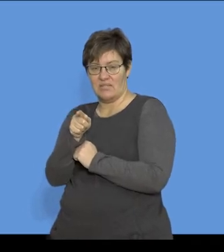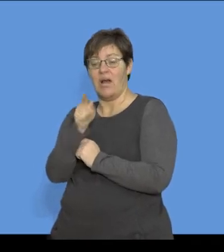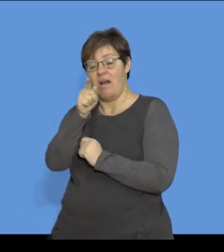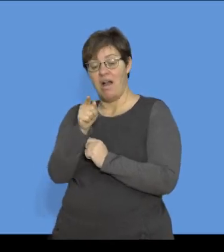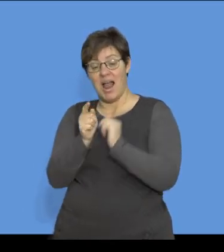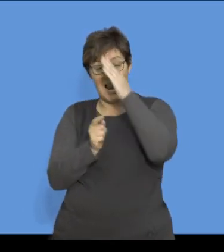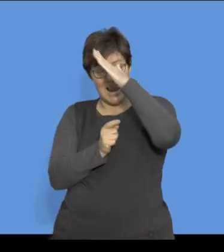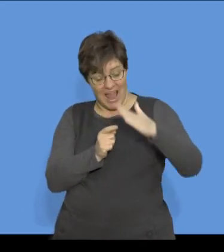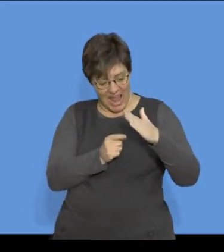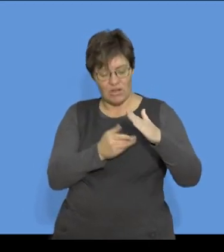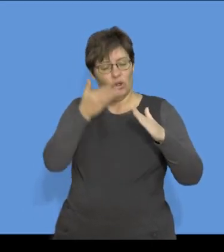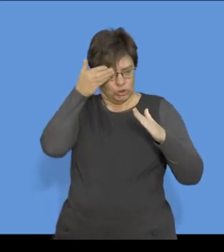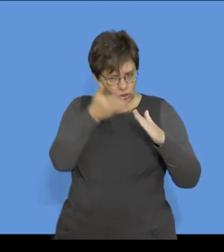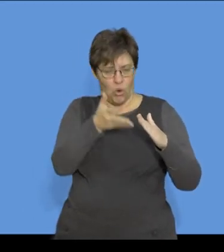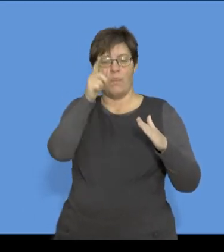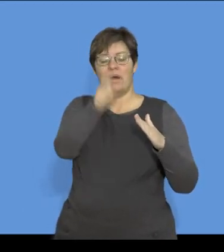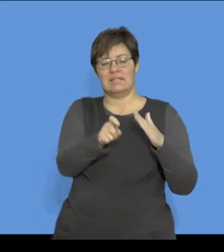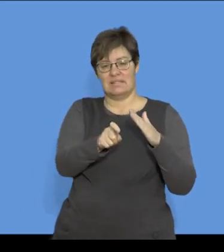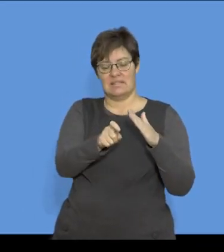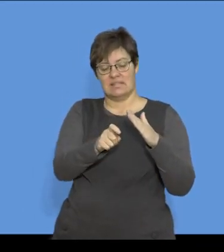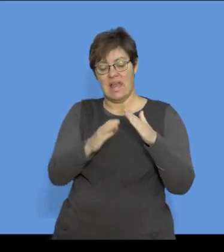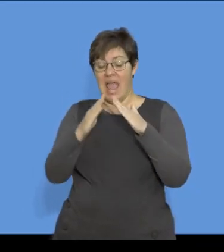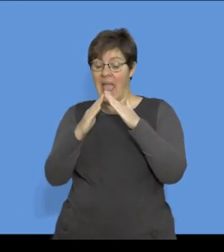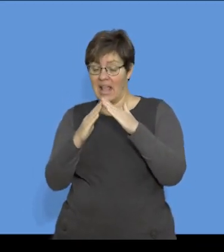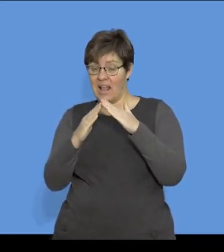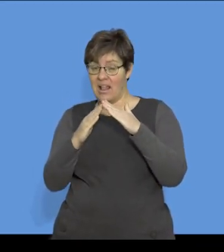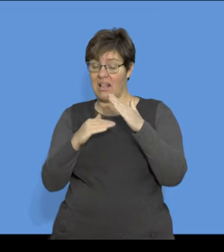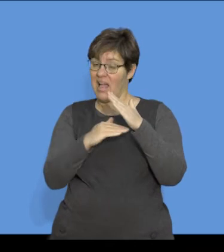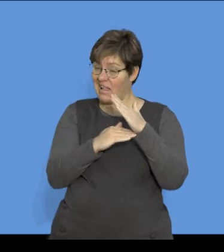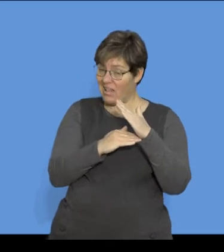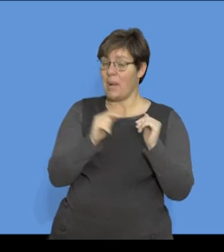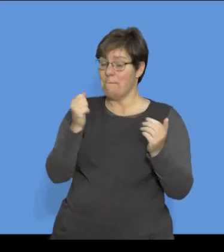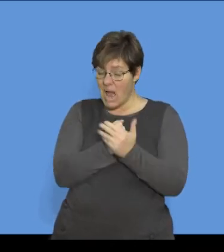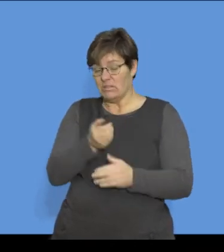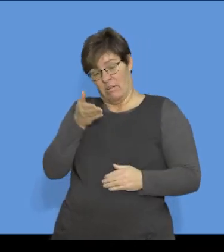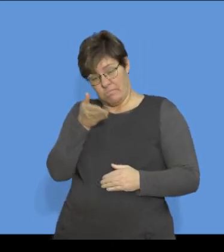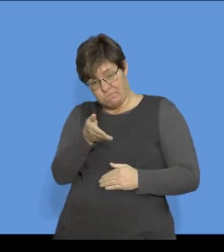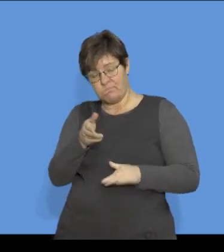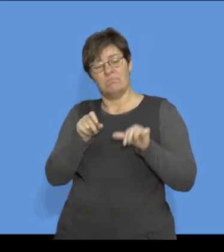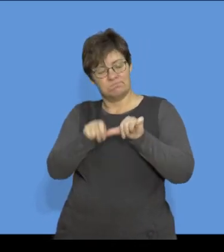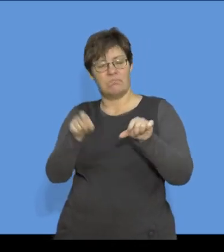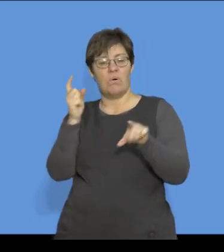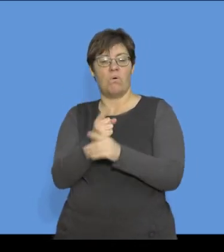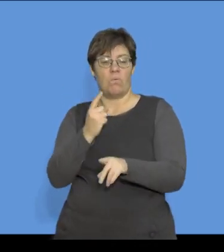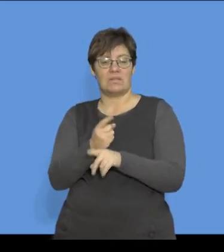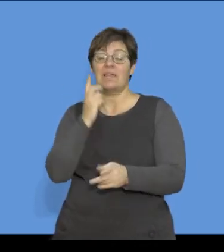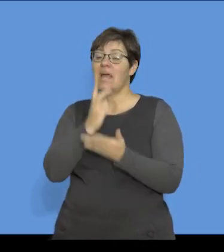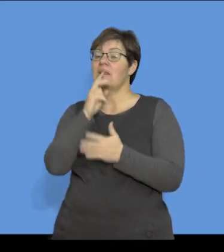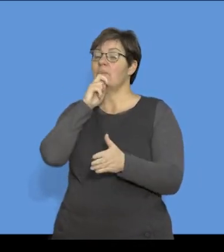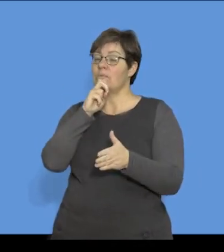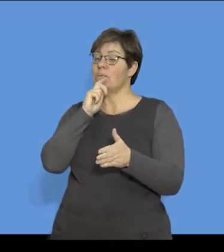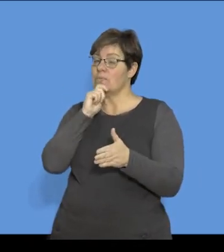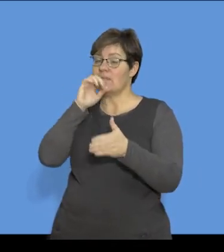in this nature, this angle must always be in this nature, then we use the deductive reasoning